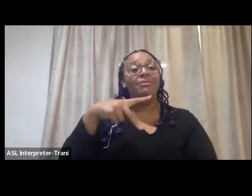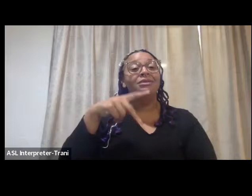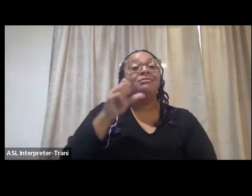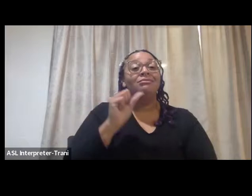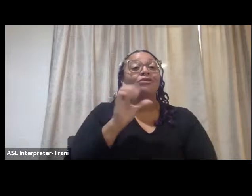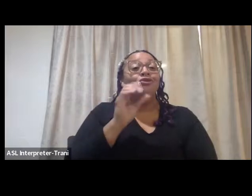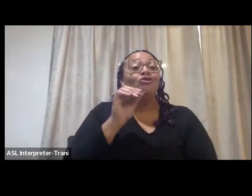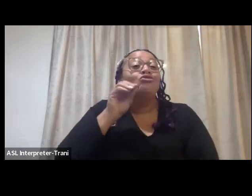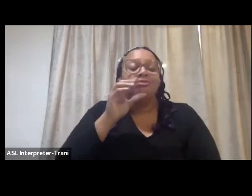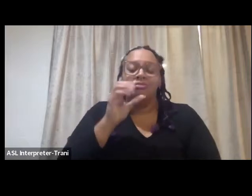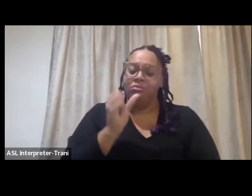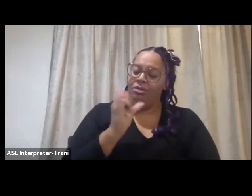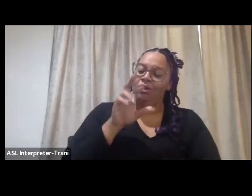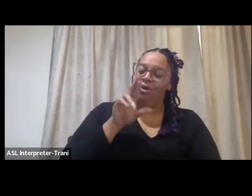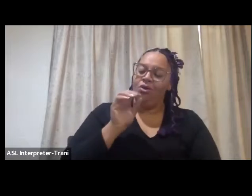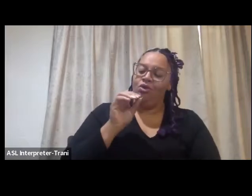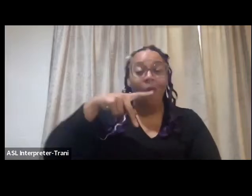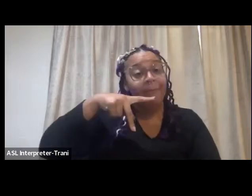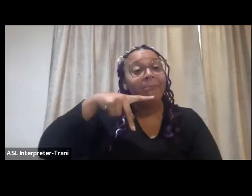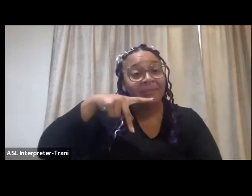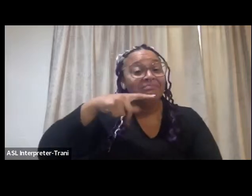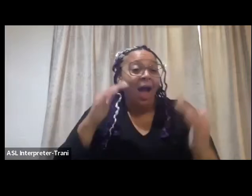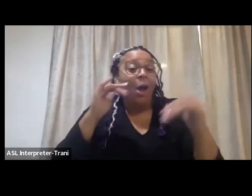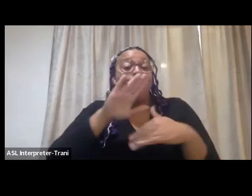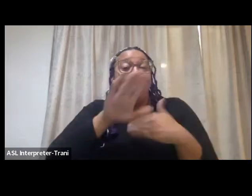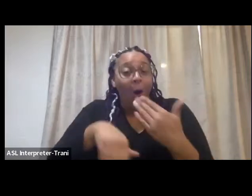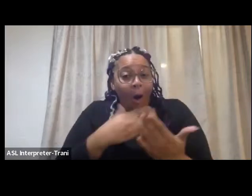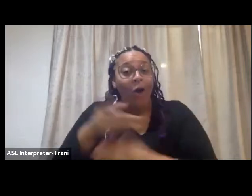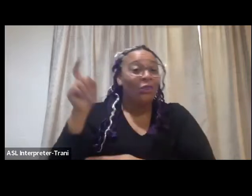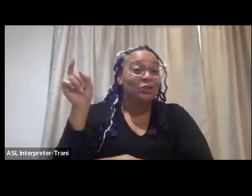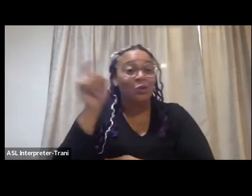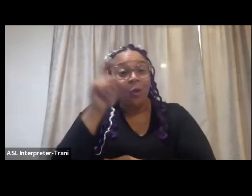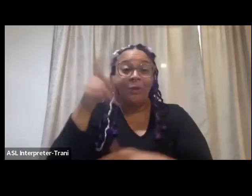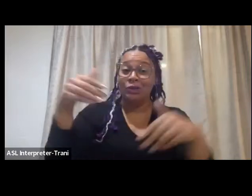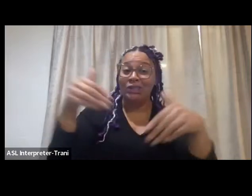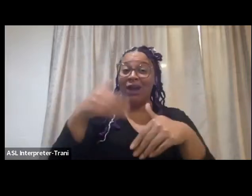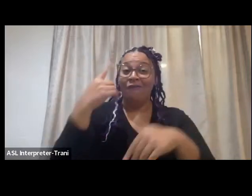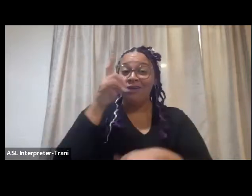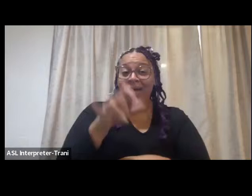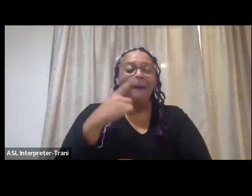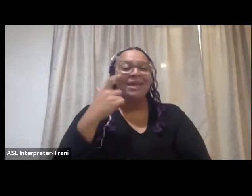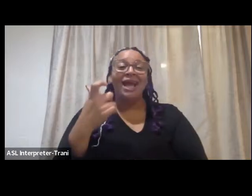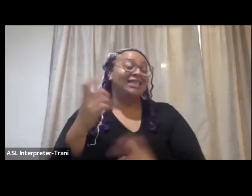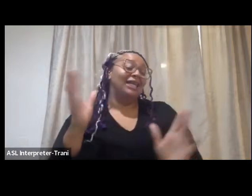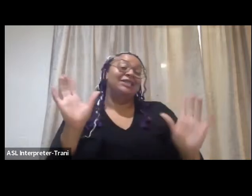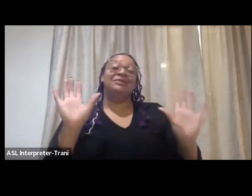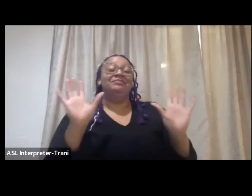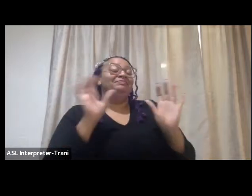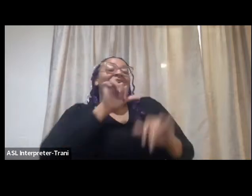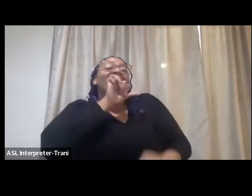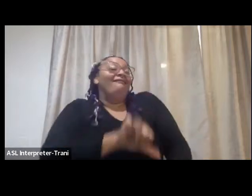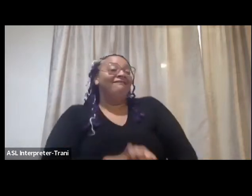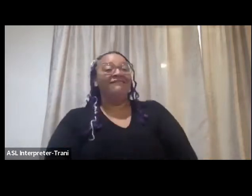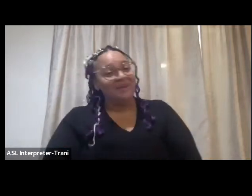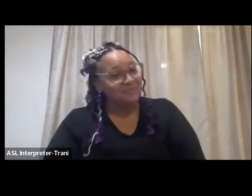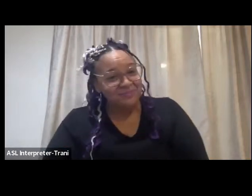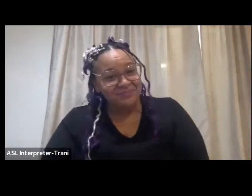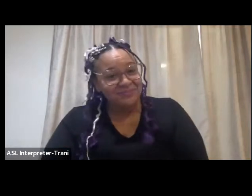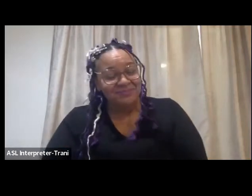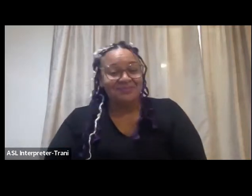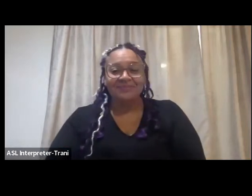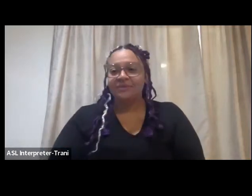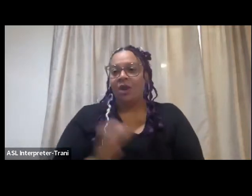SCROP is what we were. I hope all the Scorpios down with that because it's delightful. All right, who's